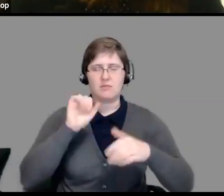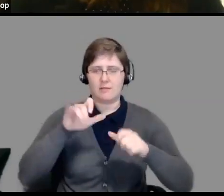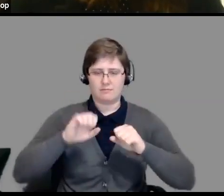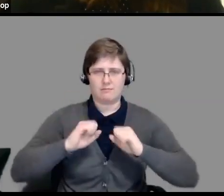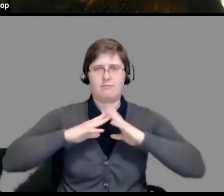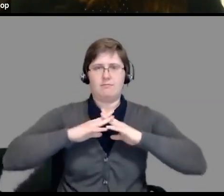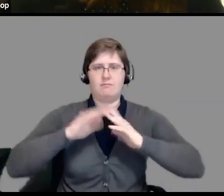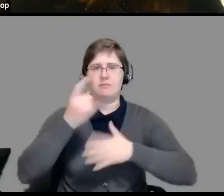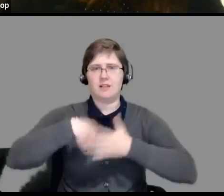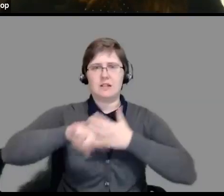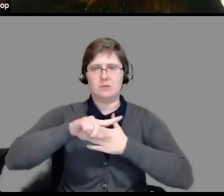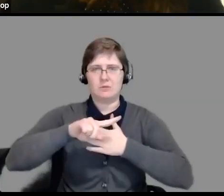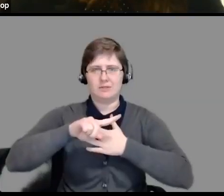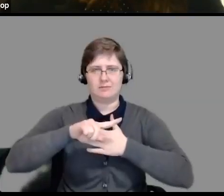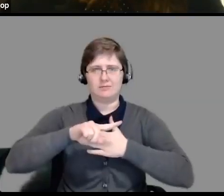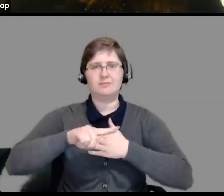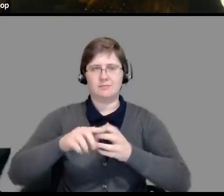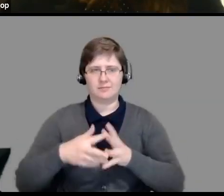next week.